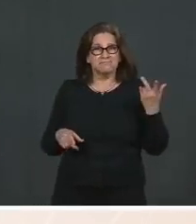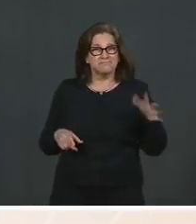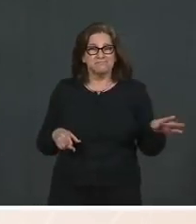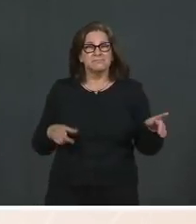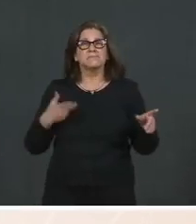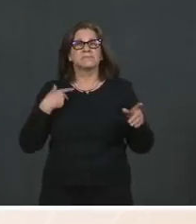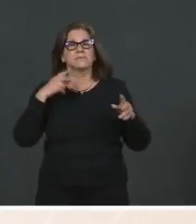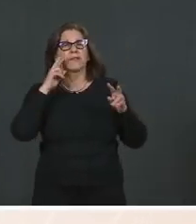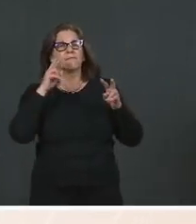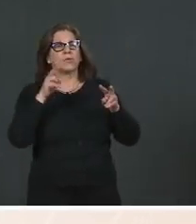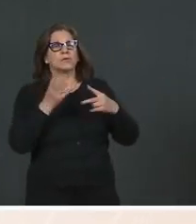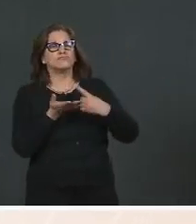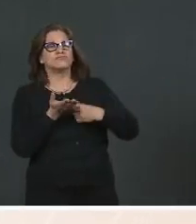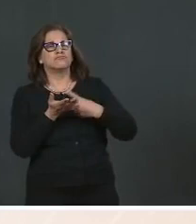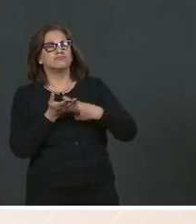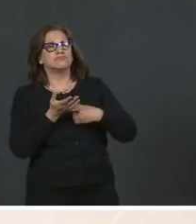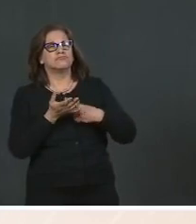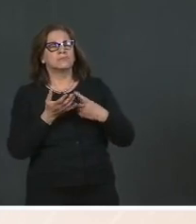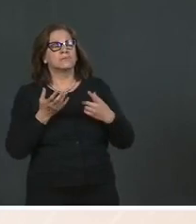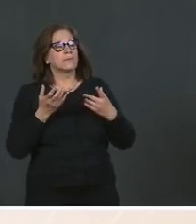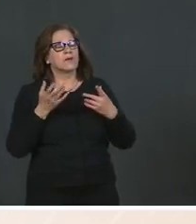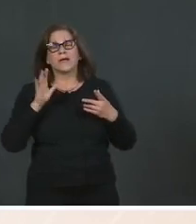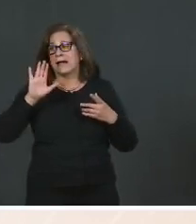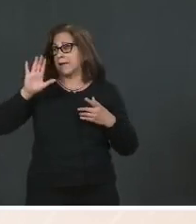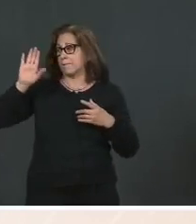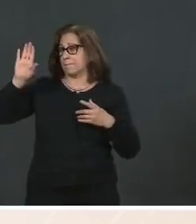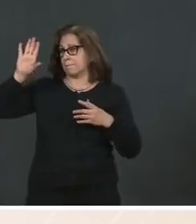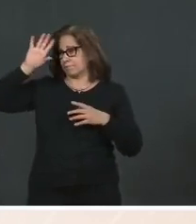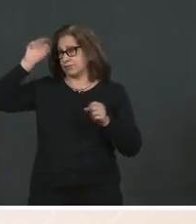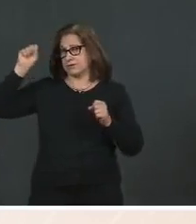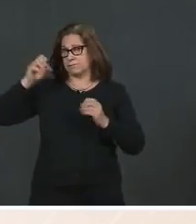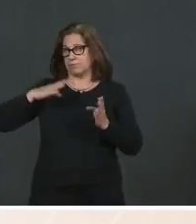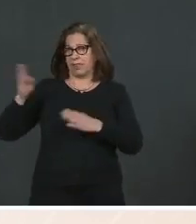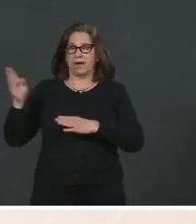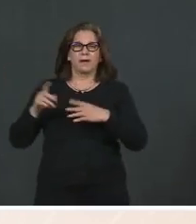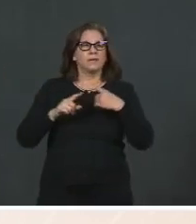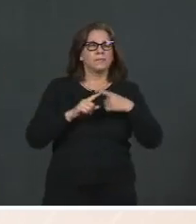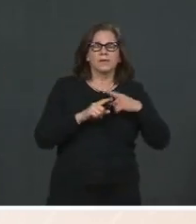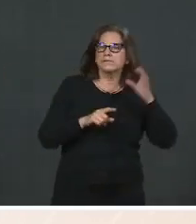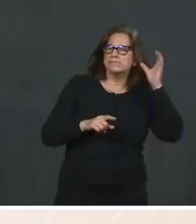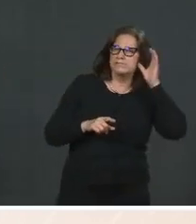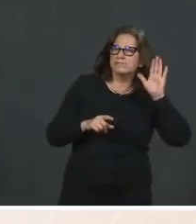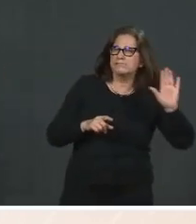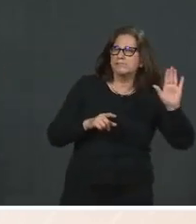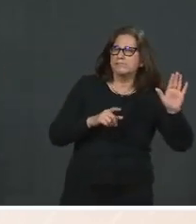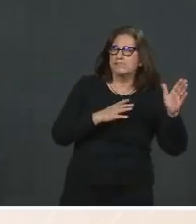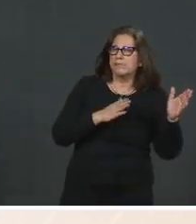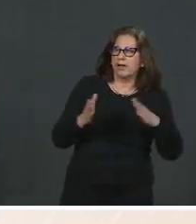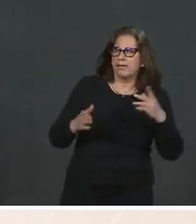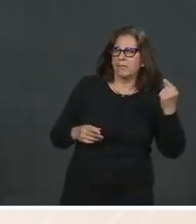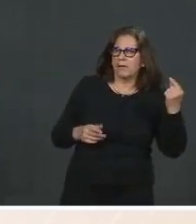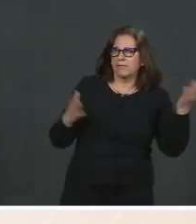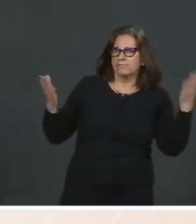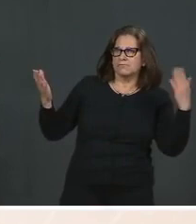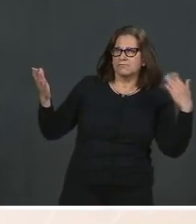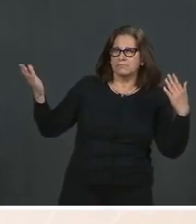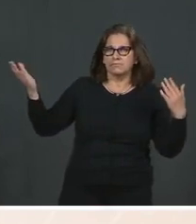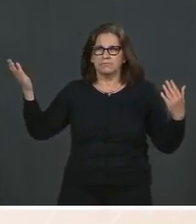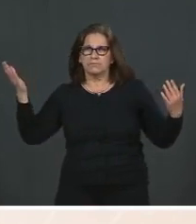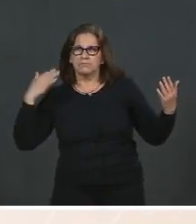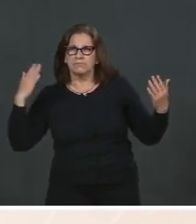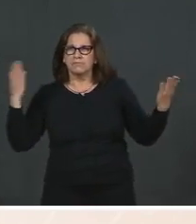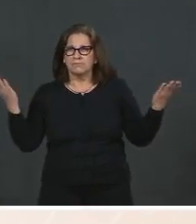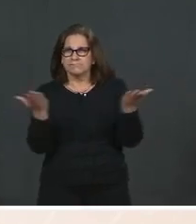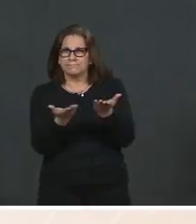also hearing proposals for others who may have a difference of view. Is there a concern that if you don't pay for enough of it, that it'll have a drag